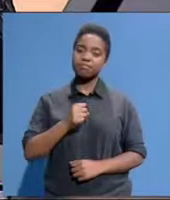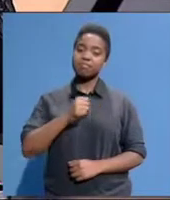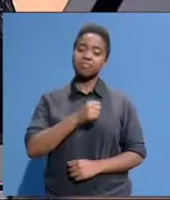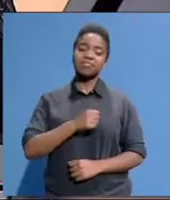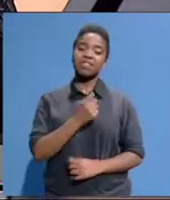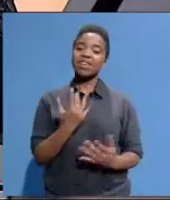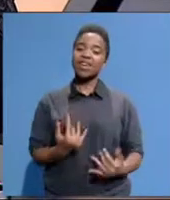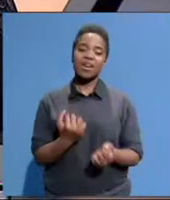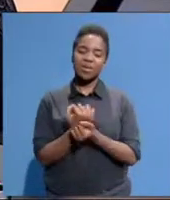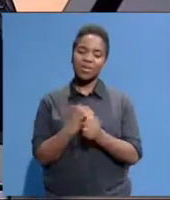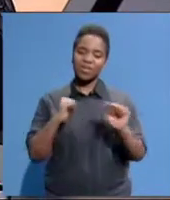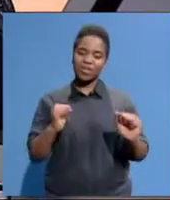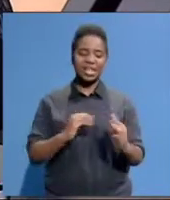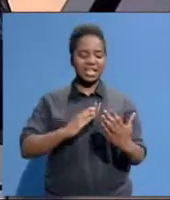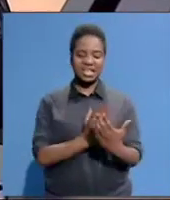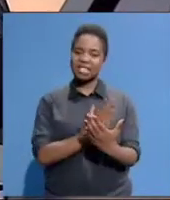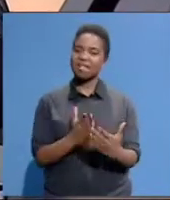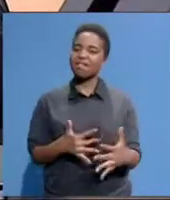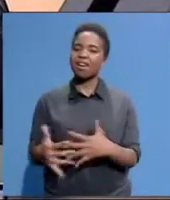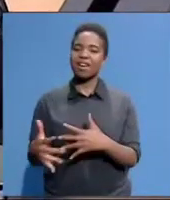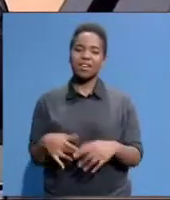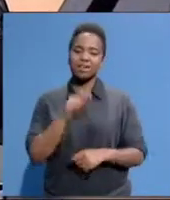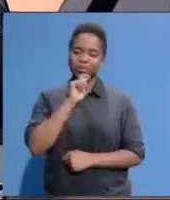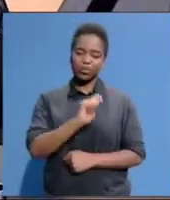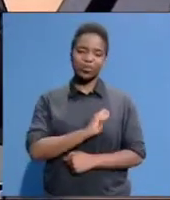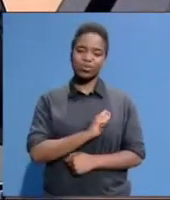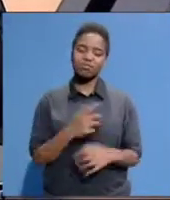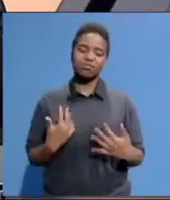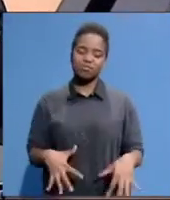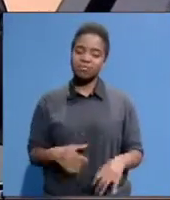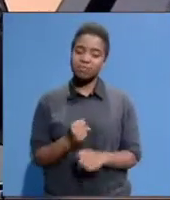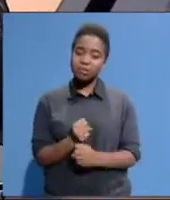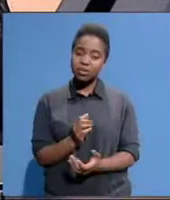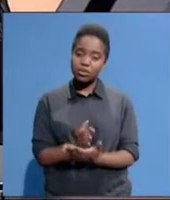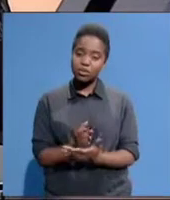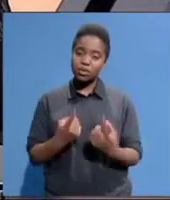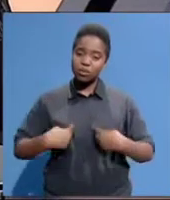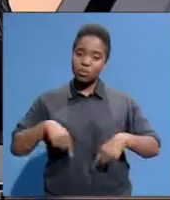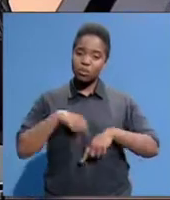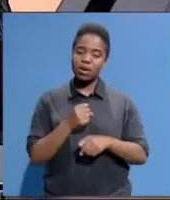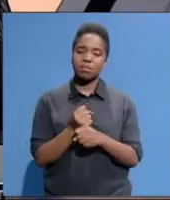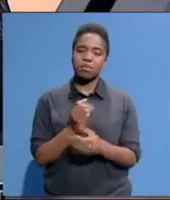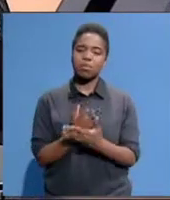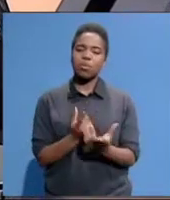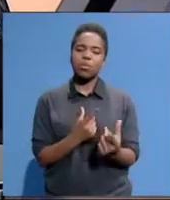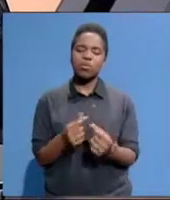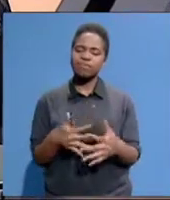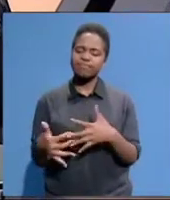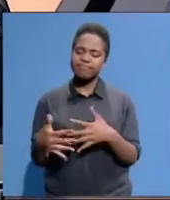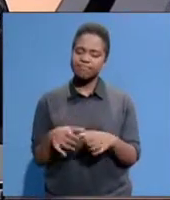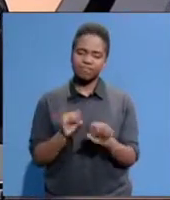we forget the freedoms and not interpret them literally, but make sure that we choose to be and to do whatever we